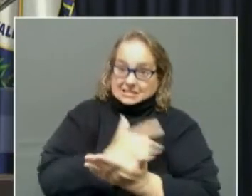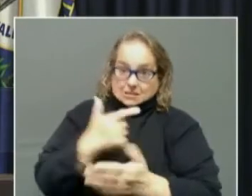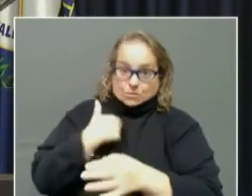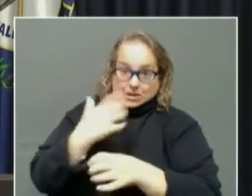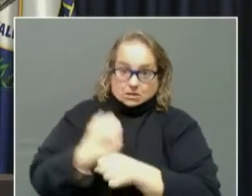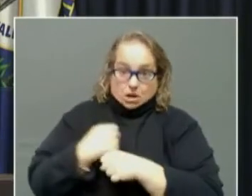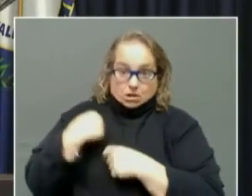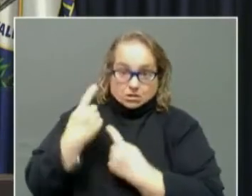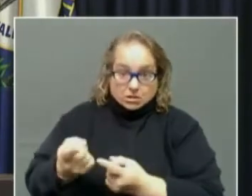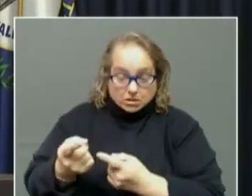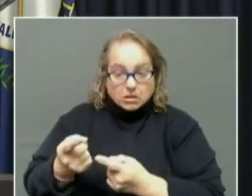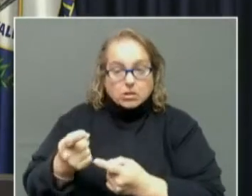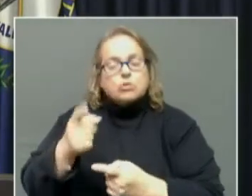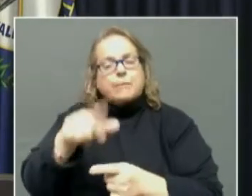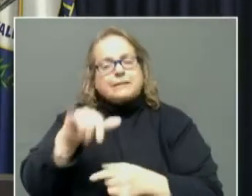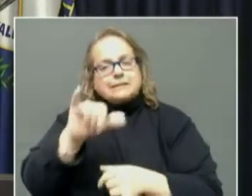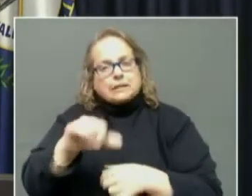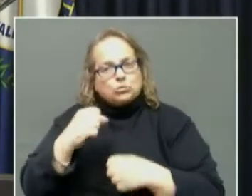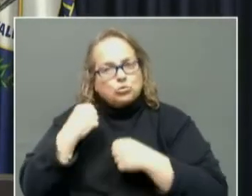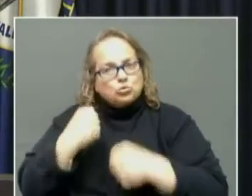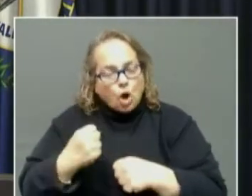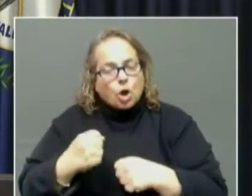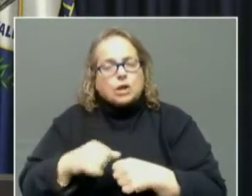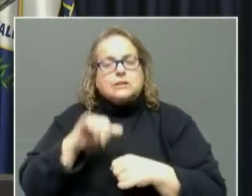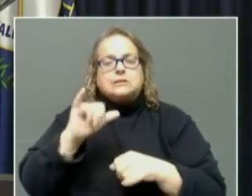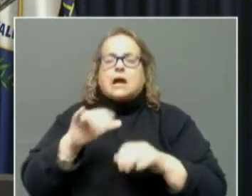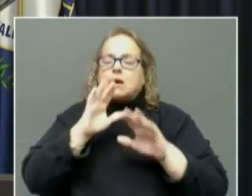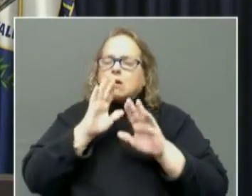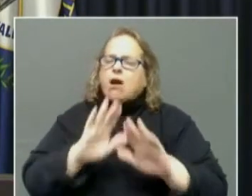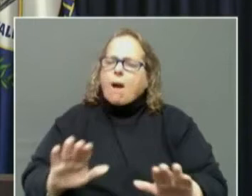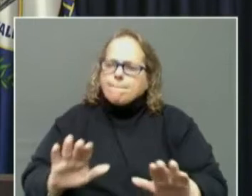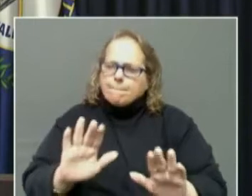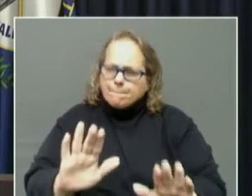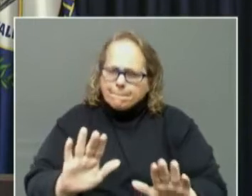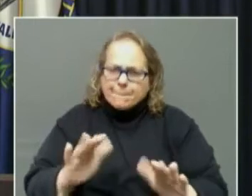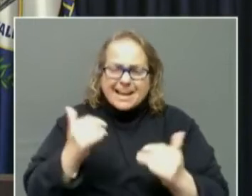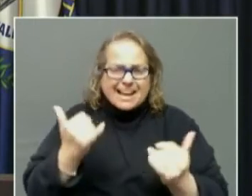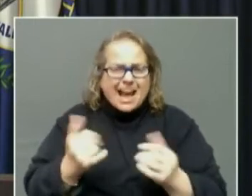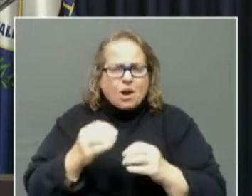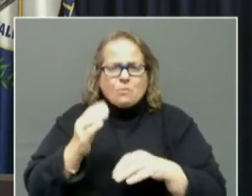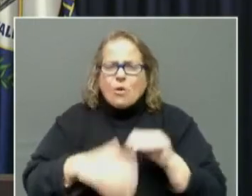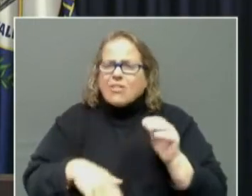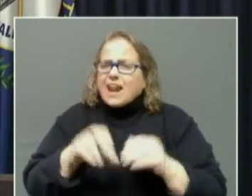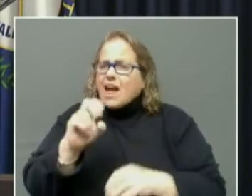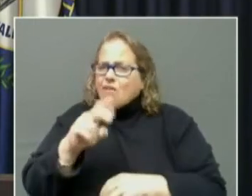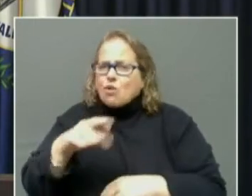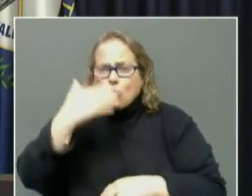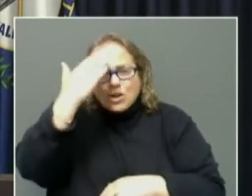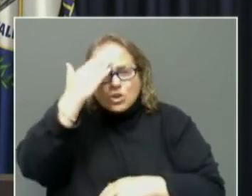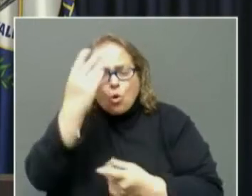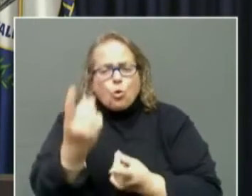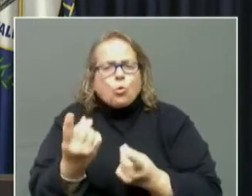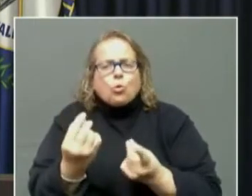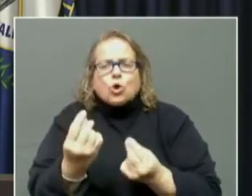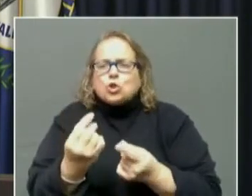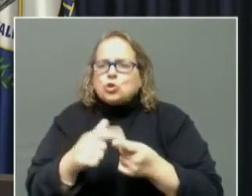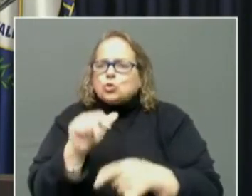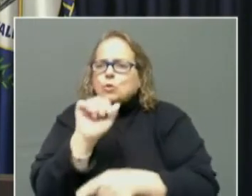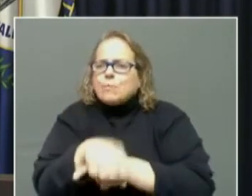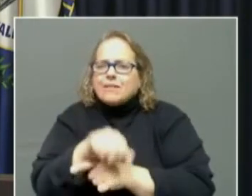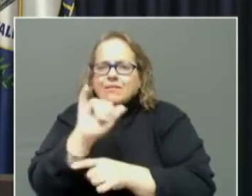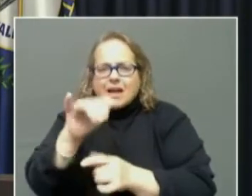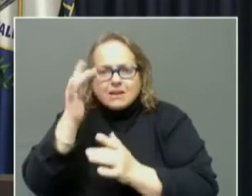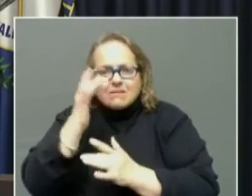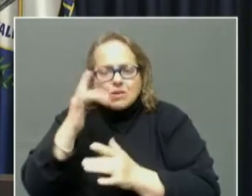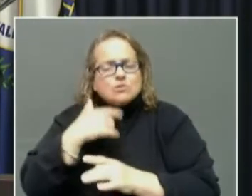remain strong, we got to remain calm. Now more than ever, we know what to do to defeat this virus. We just got to